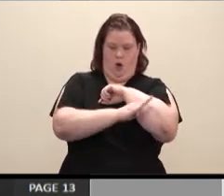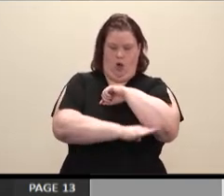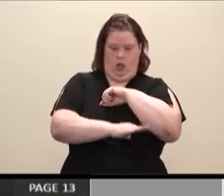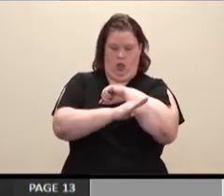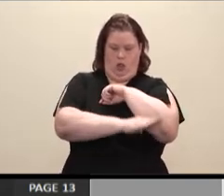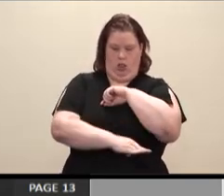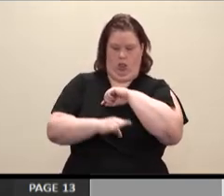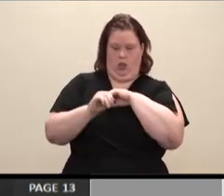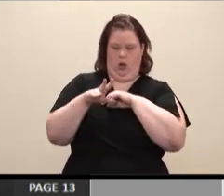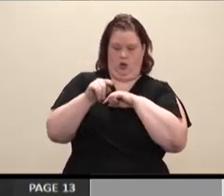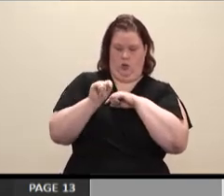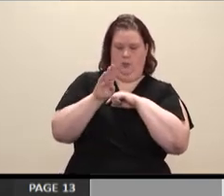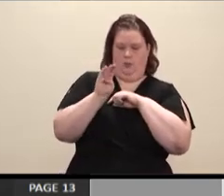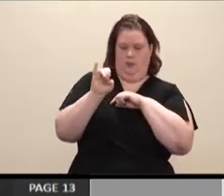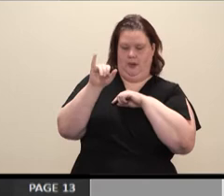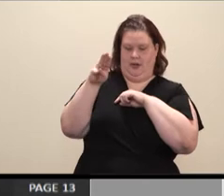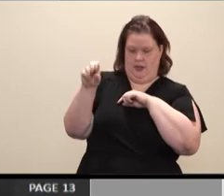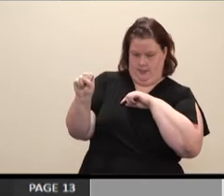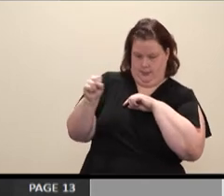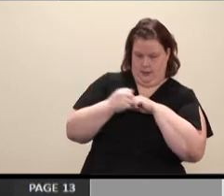Our number was